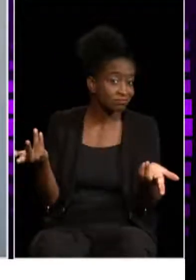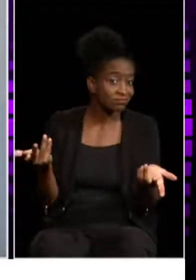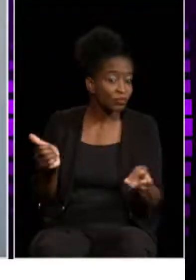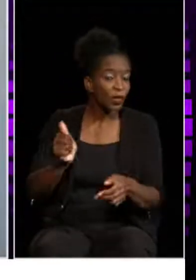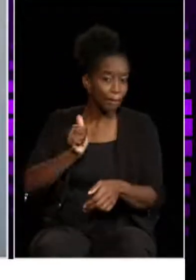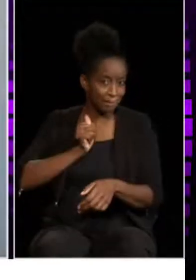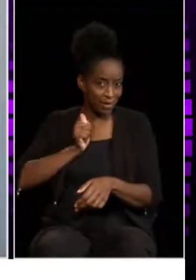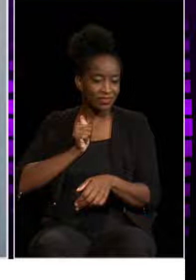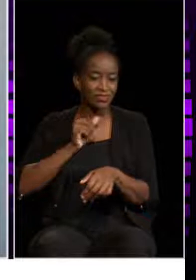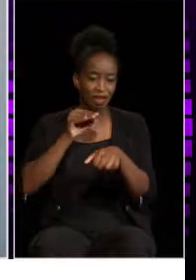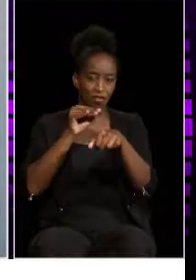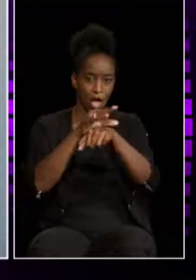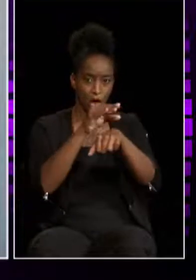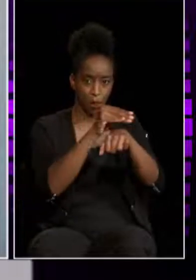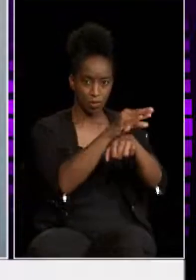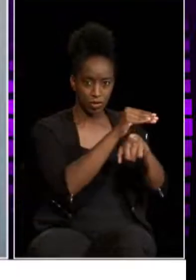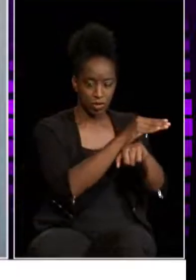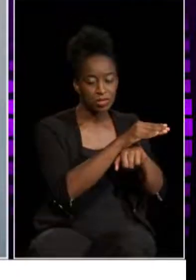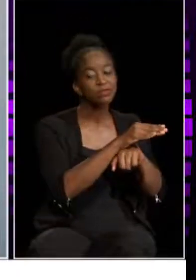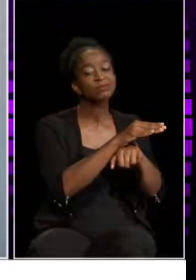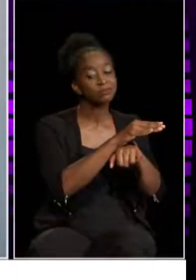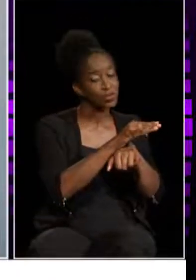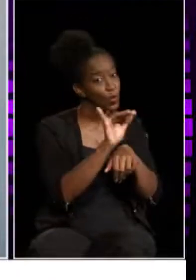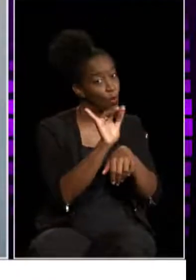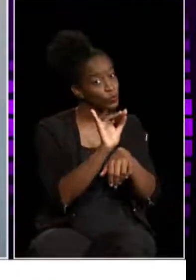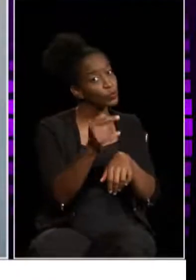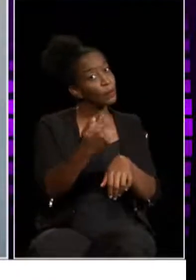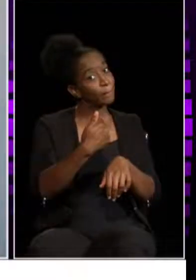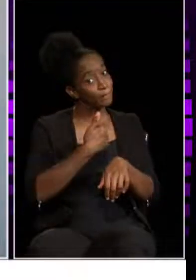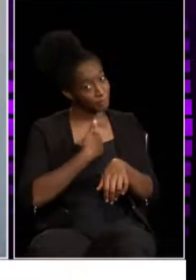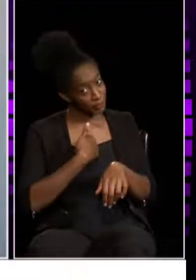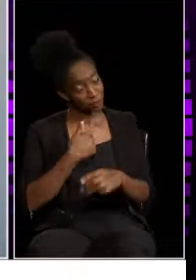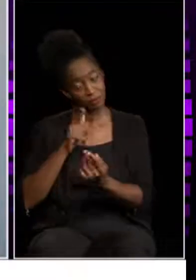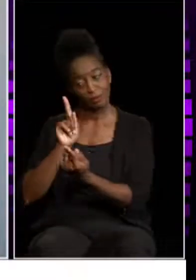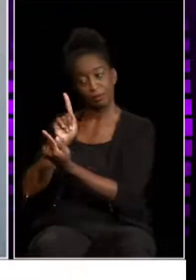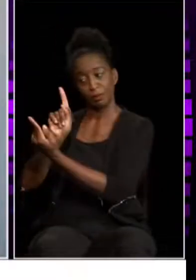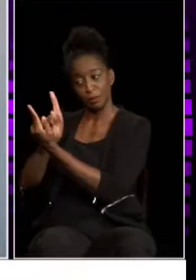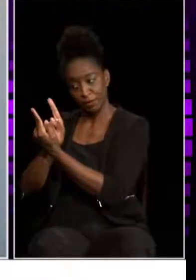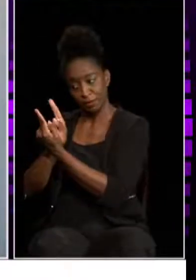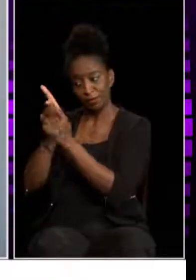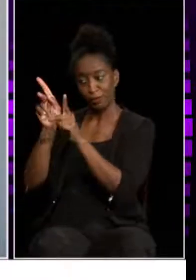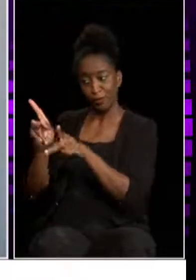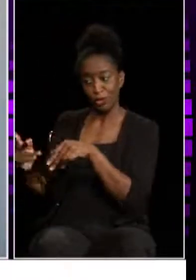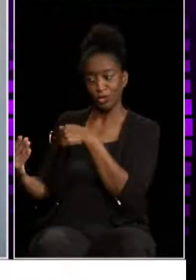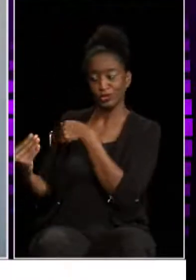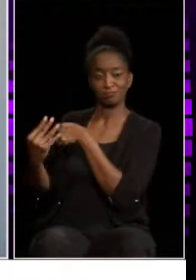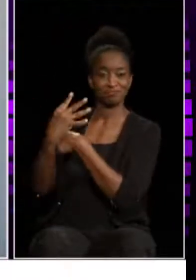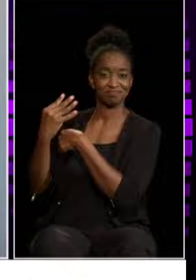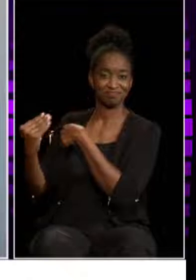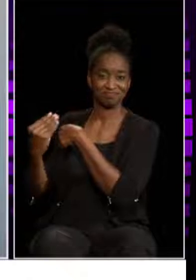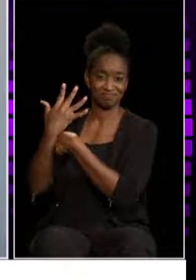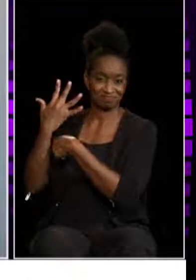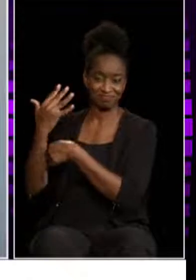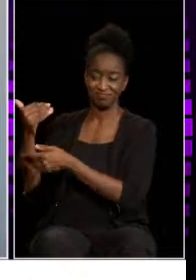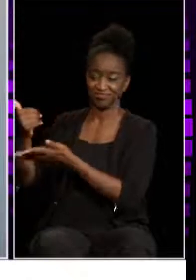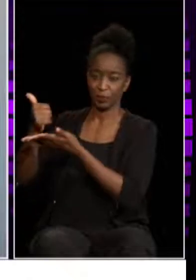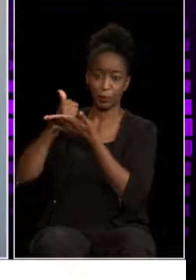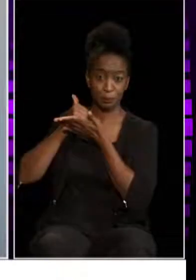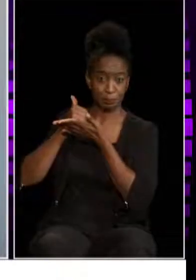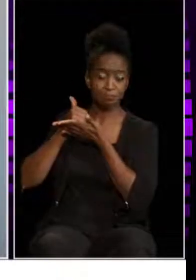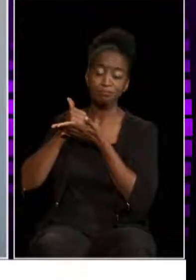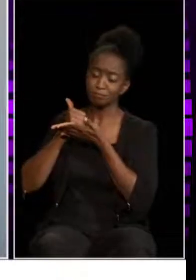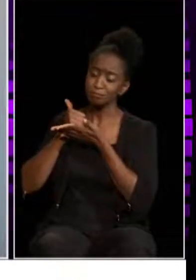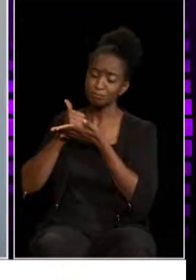that it's extremely important that counselors have a space to, counselors, therapists, psychologists have a space